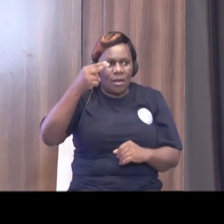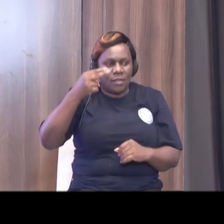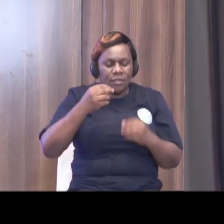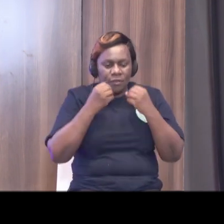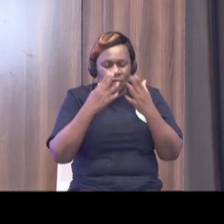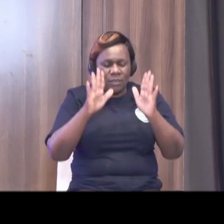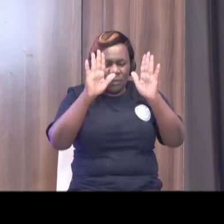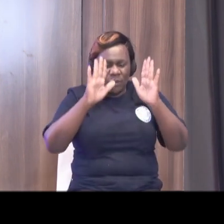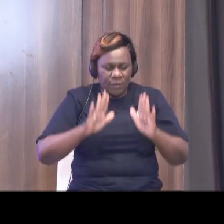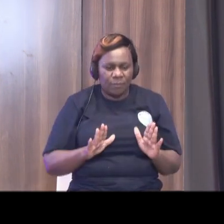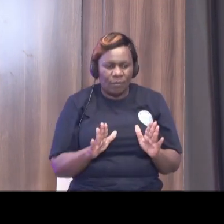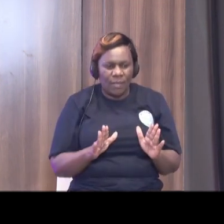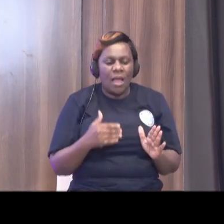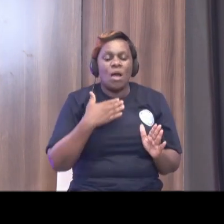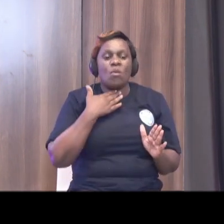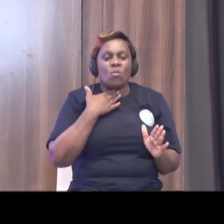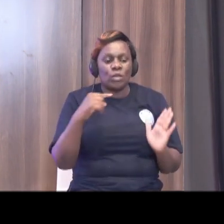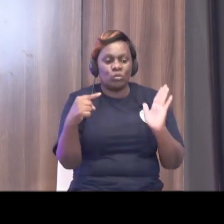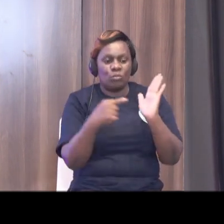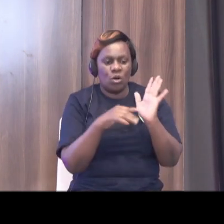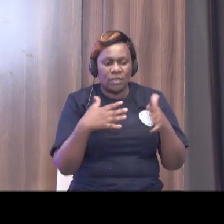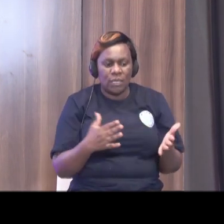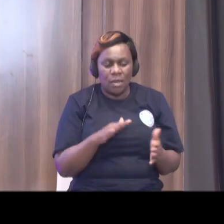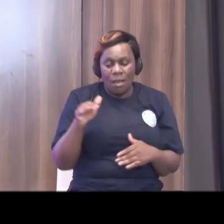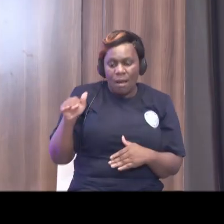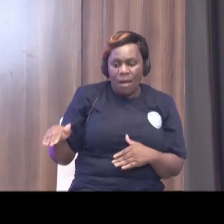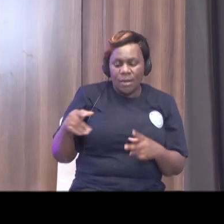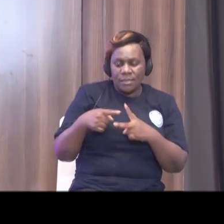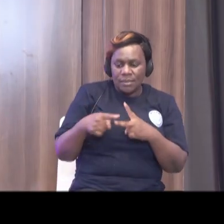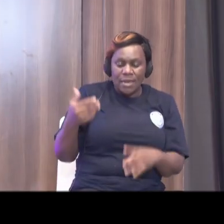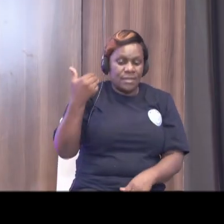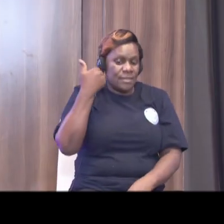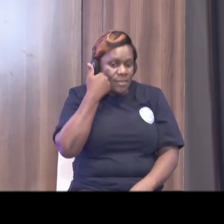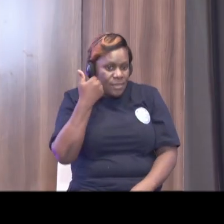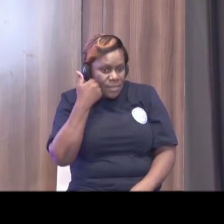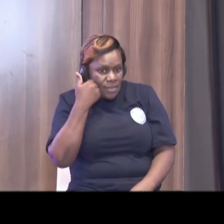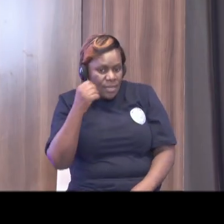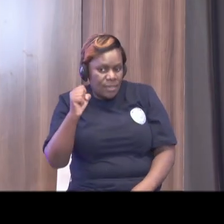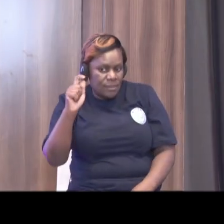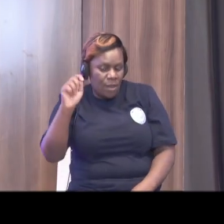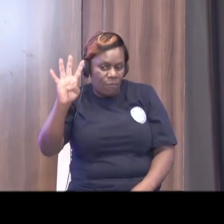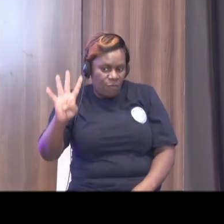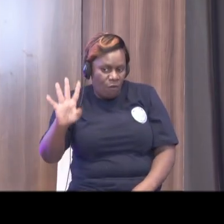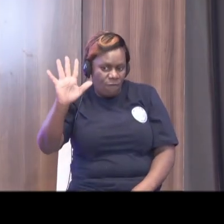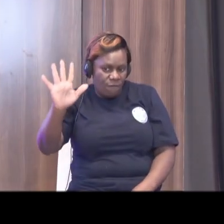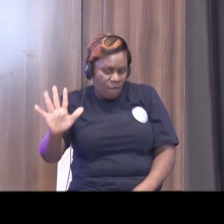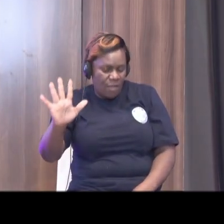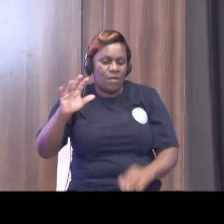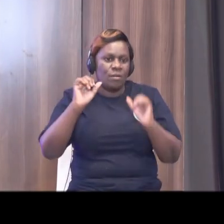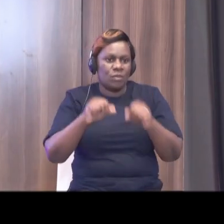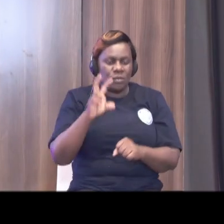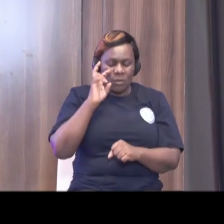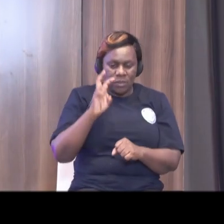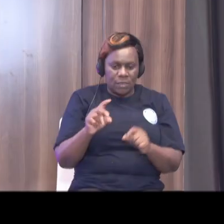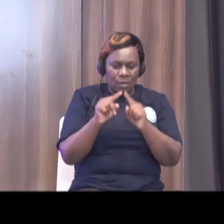statistically significant. I do want to point out that for early onset disease, serotypes 4 and 5, you can already see in